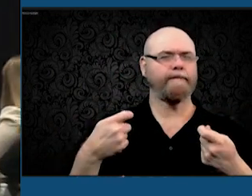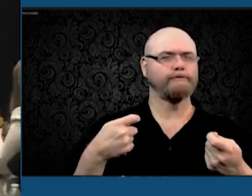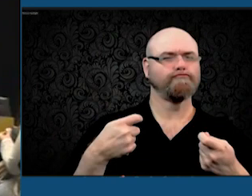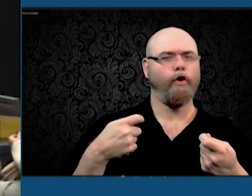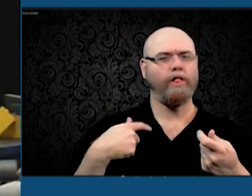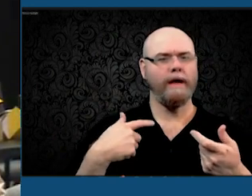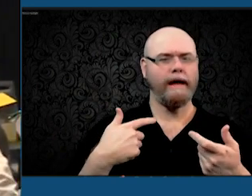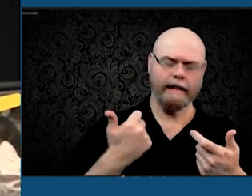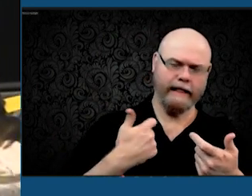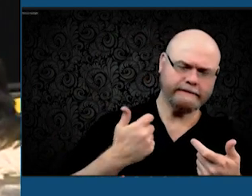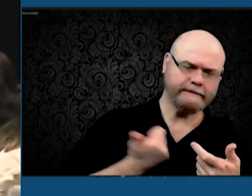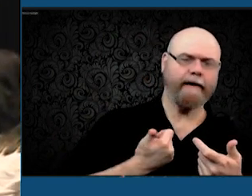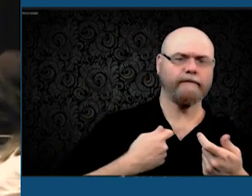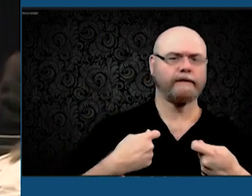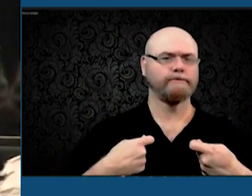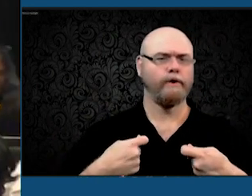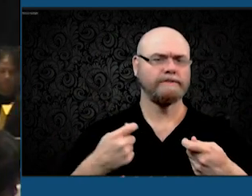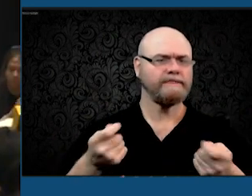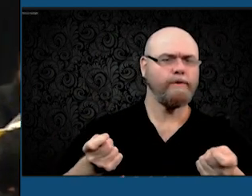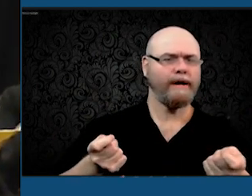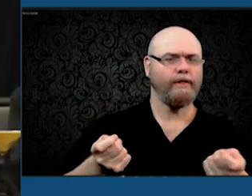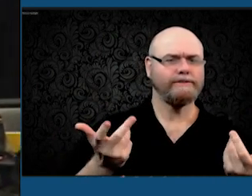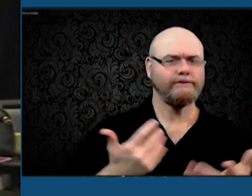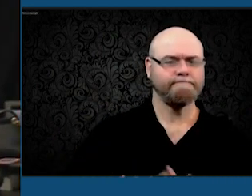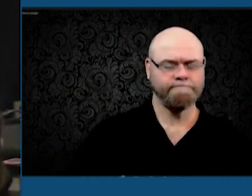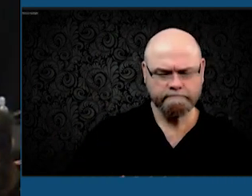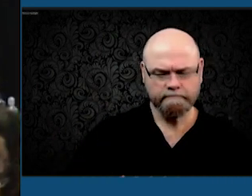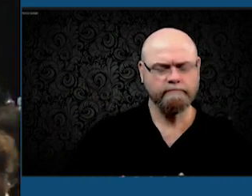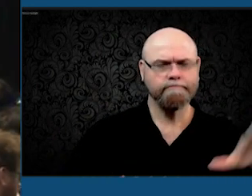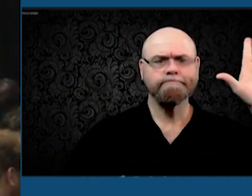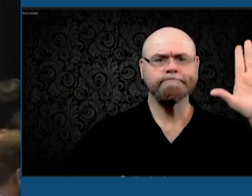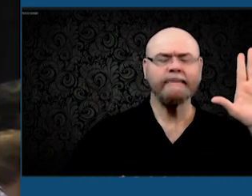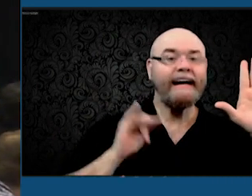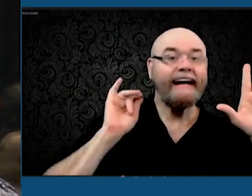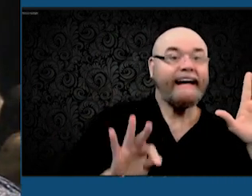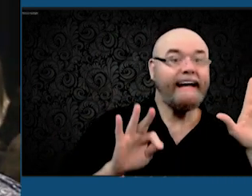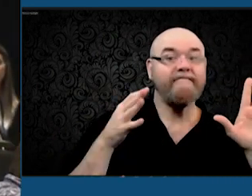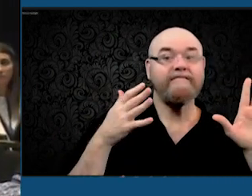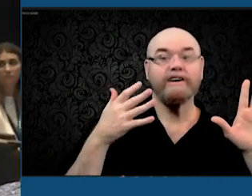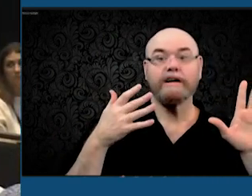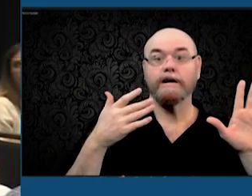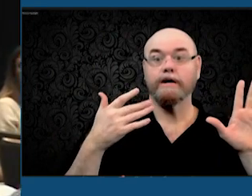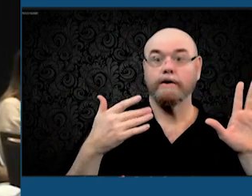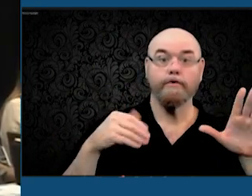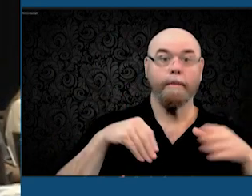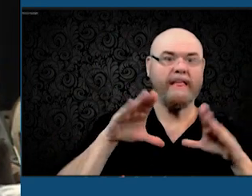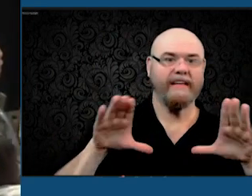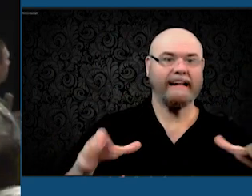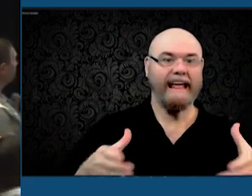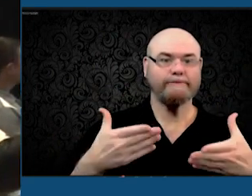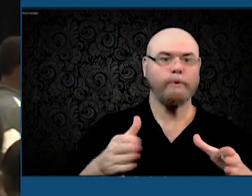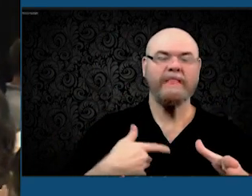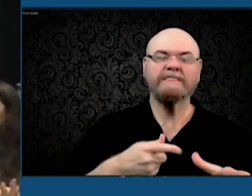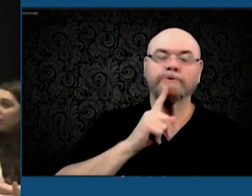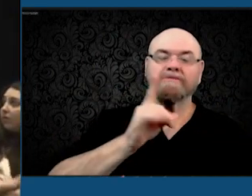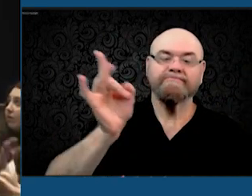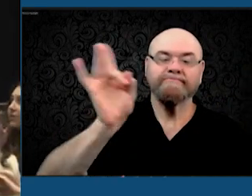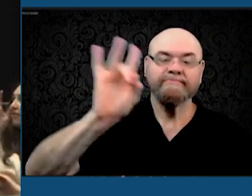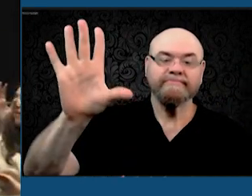self-regulation. Raise your hand if you've ever been in a classroom that is really boring. Like